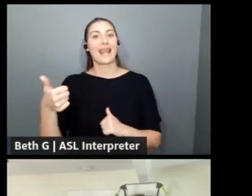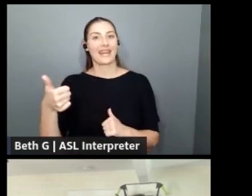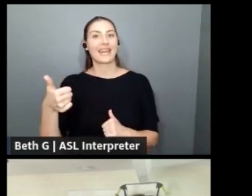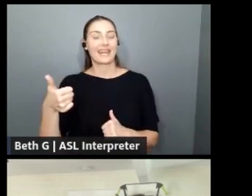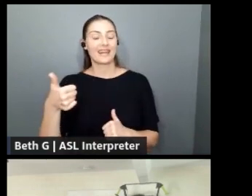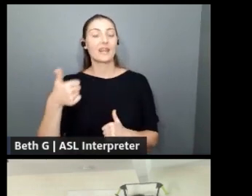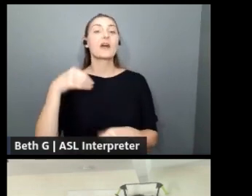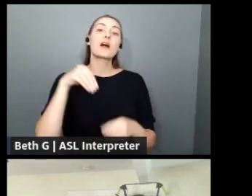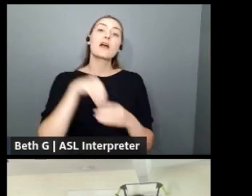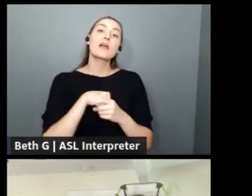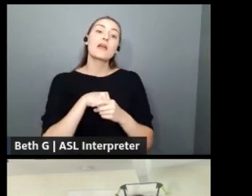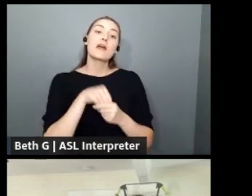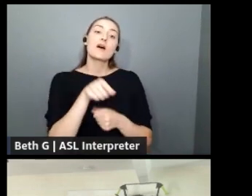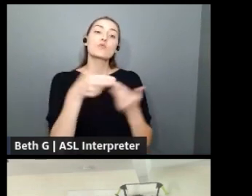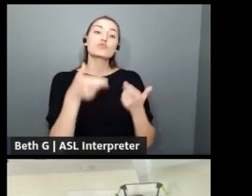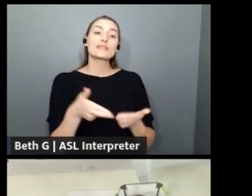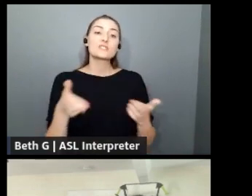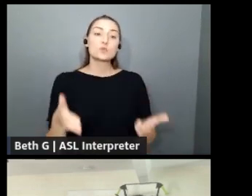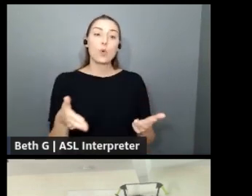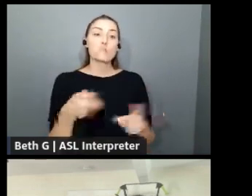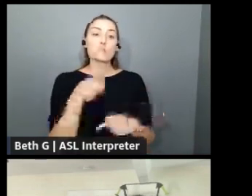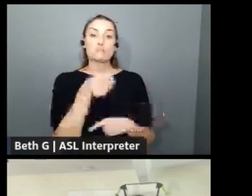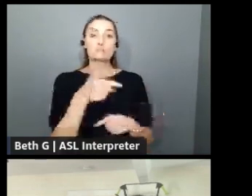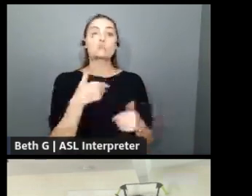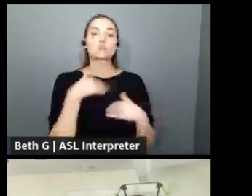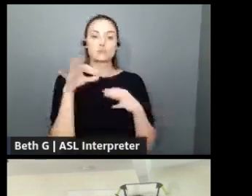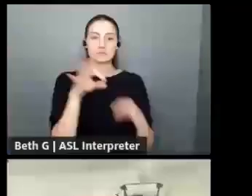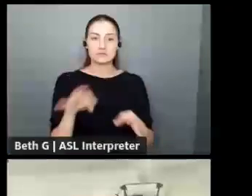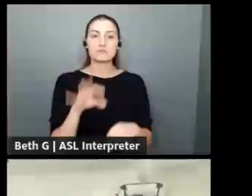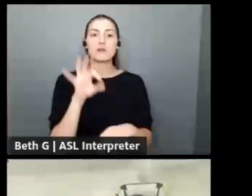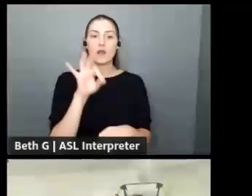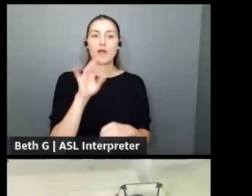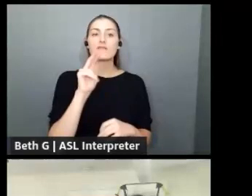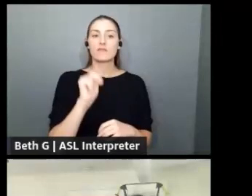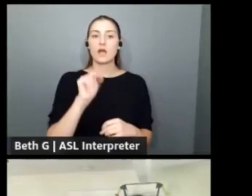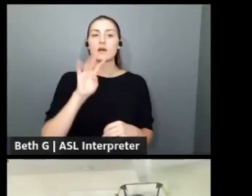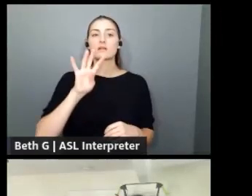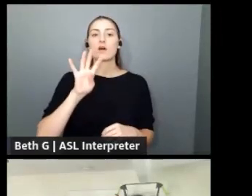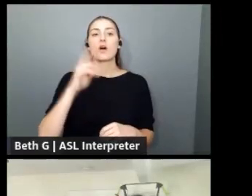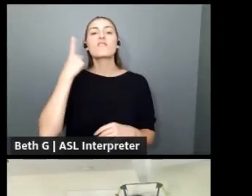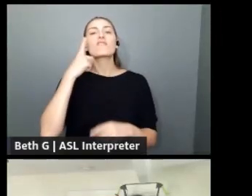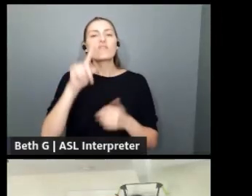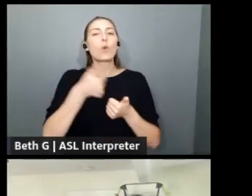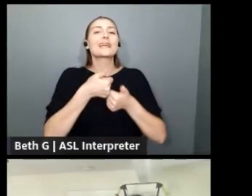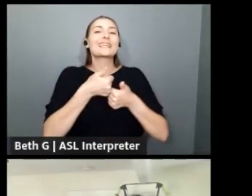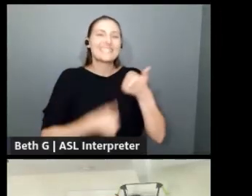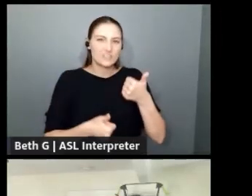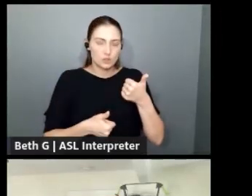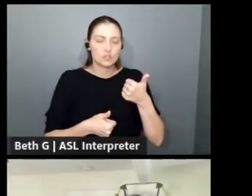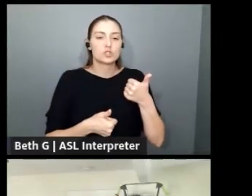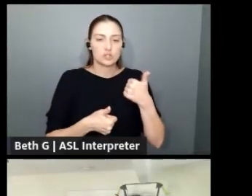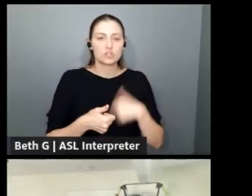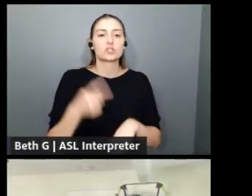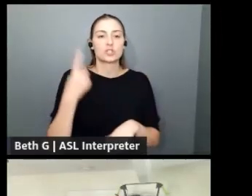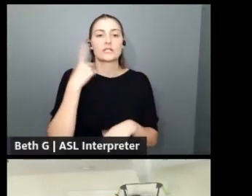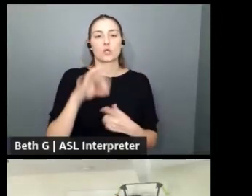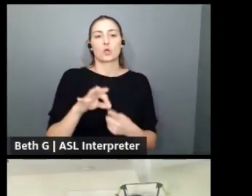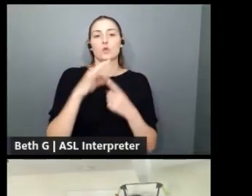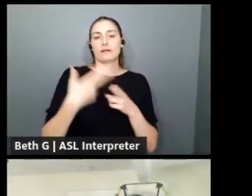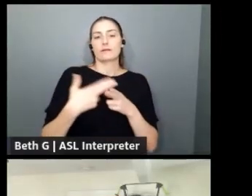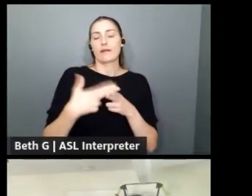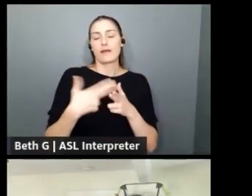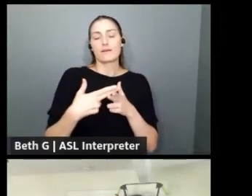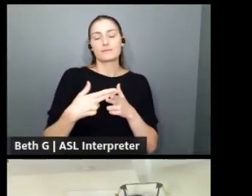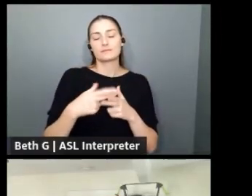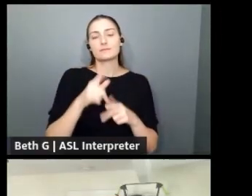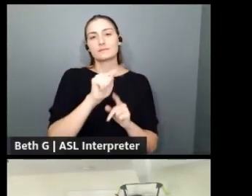section, we've defined our FN ForEach intrinsic function with a unique loop name called tables.